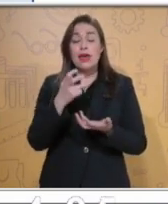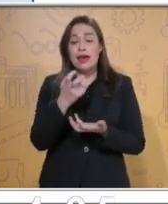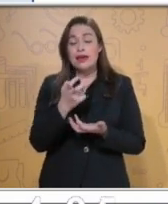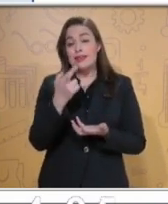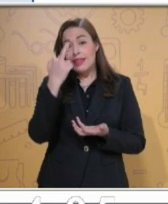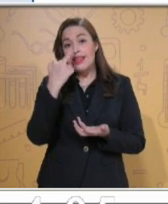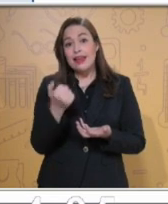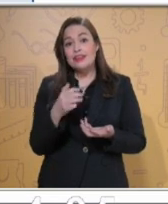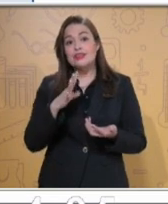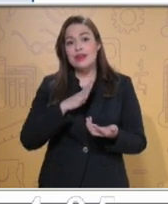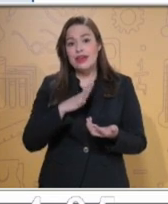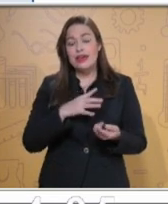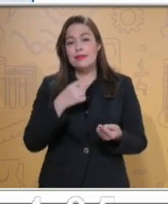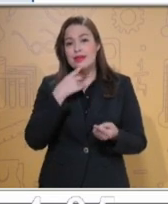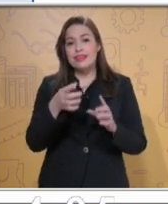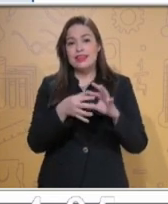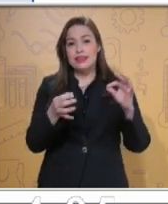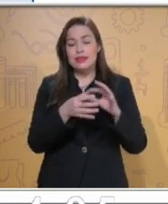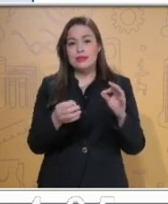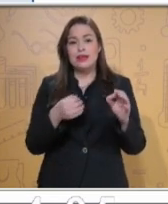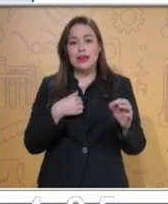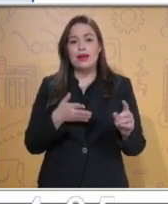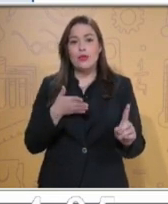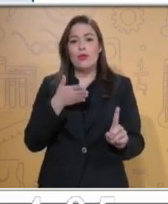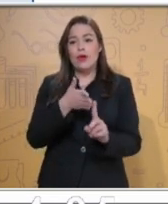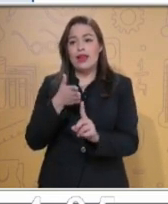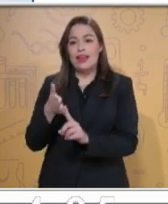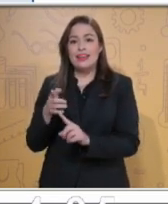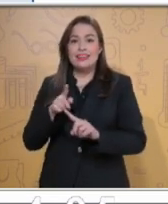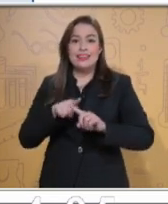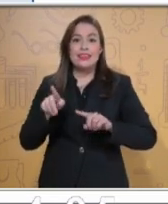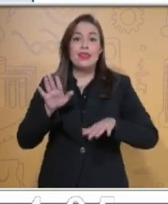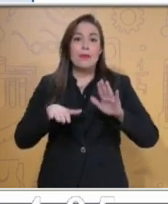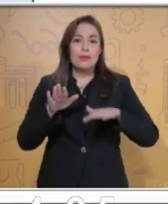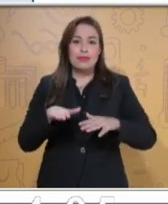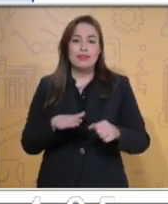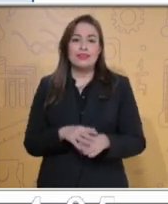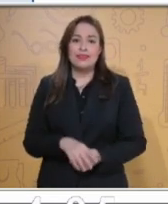name of the genre. And it could have a lot,